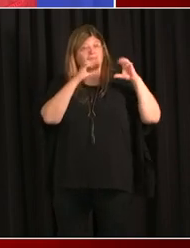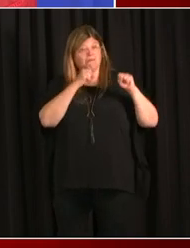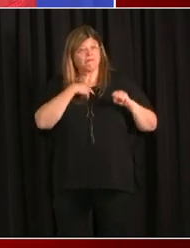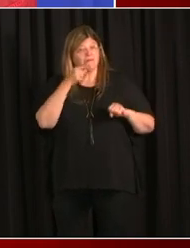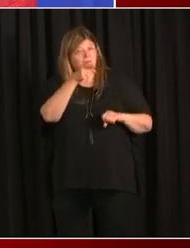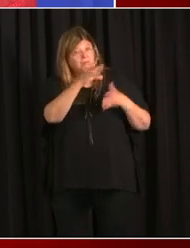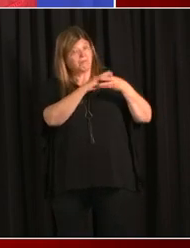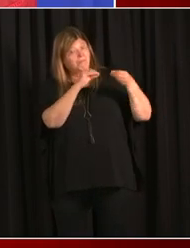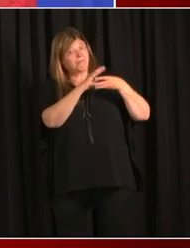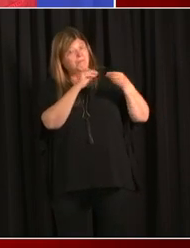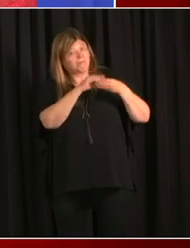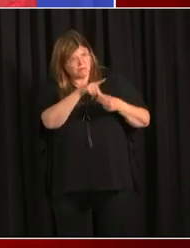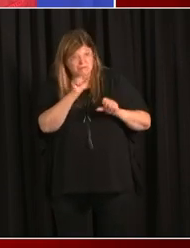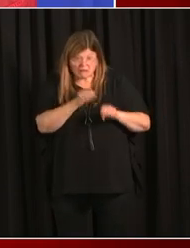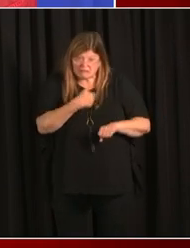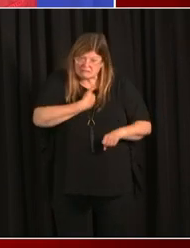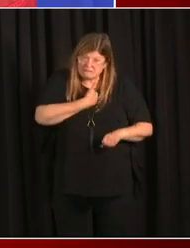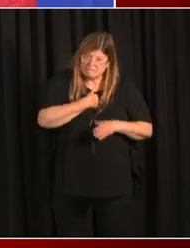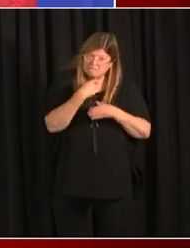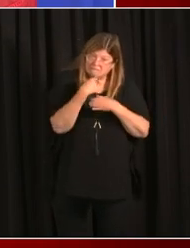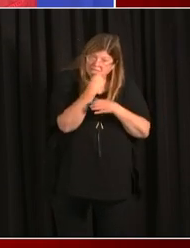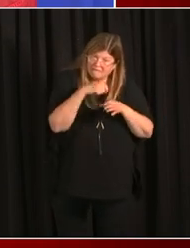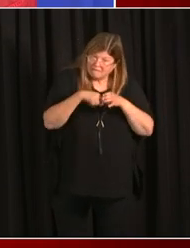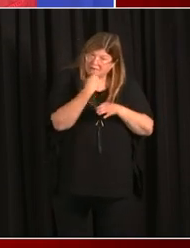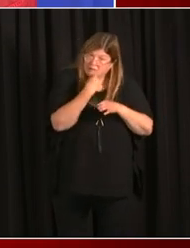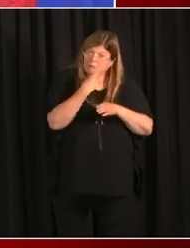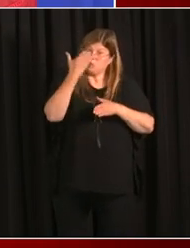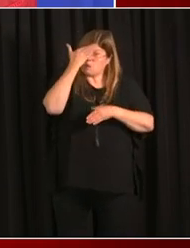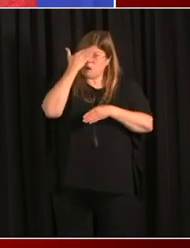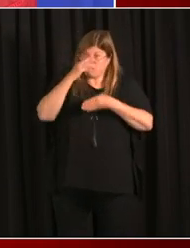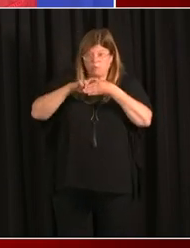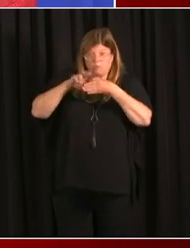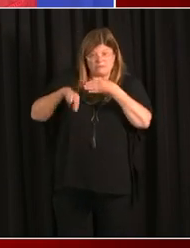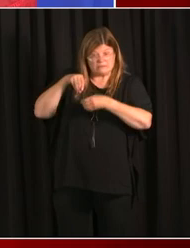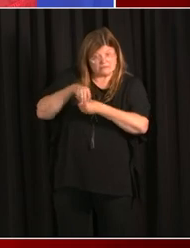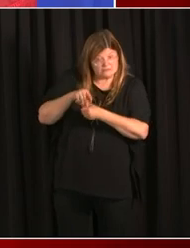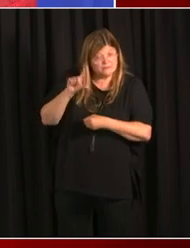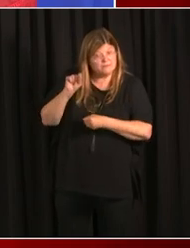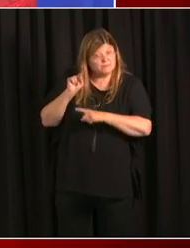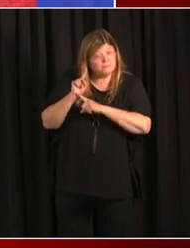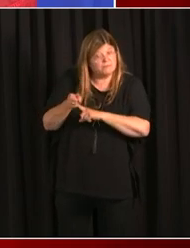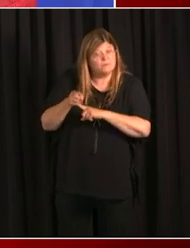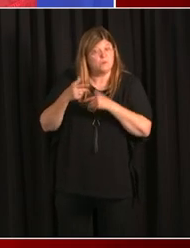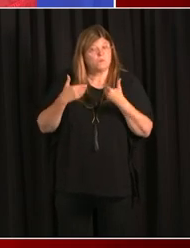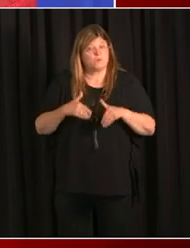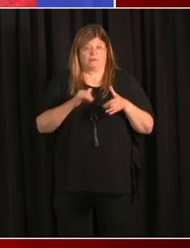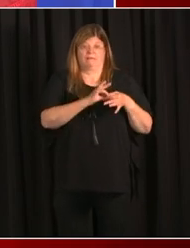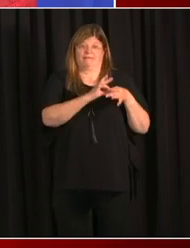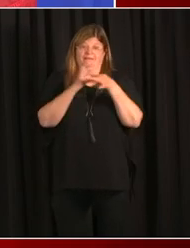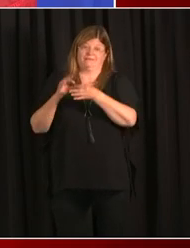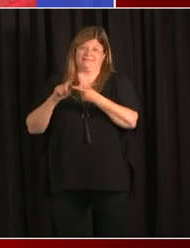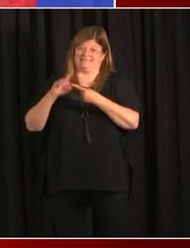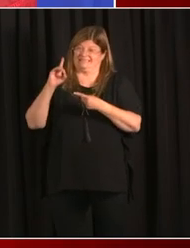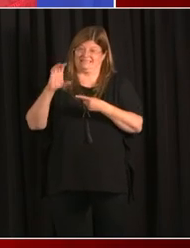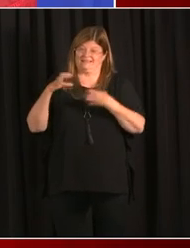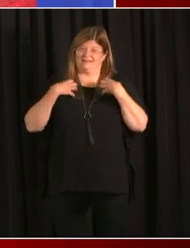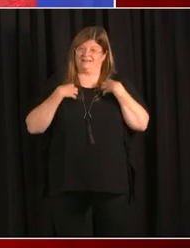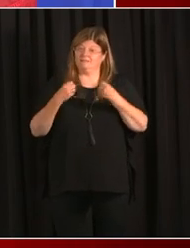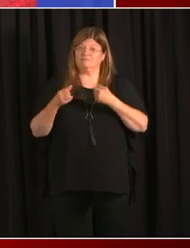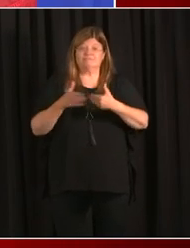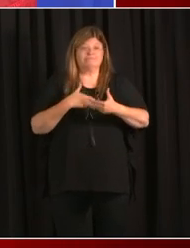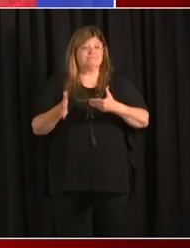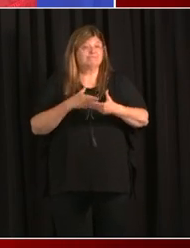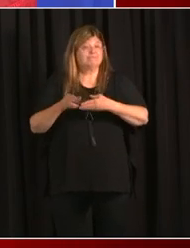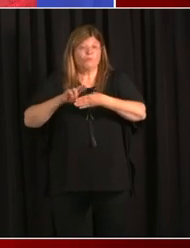own home and know your result. And be able to connect with DC Health, regardless of